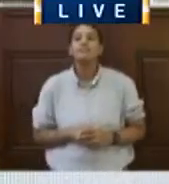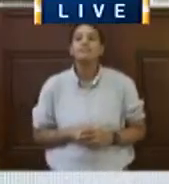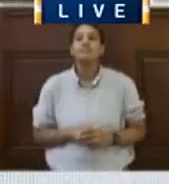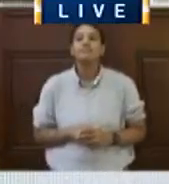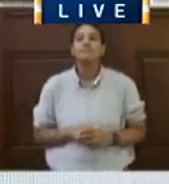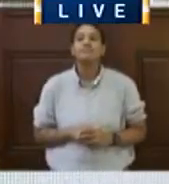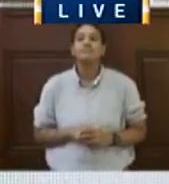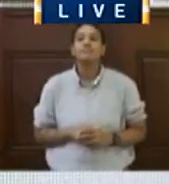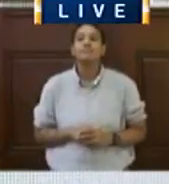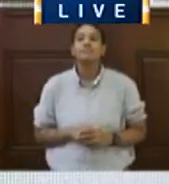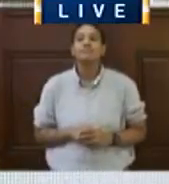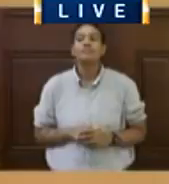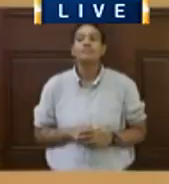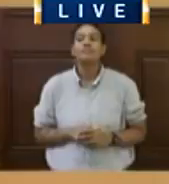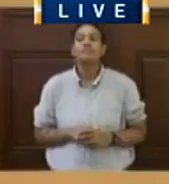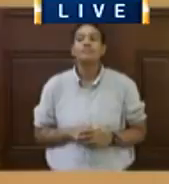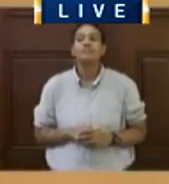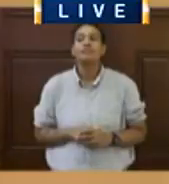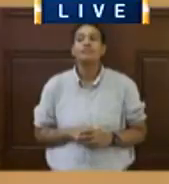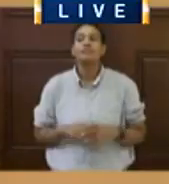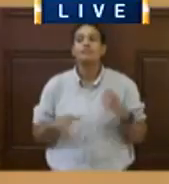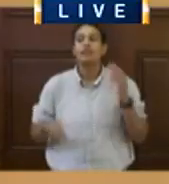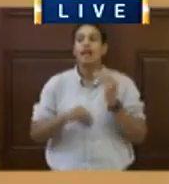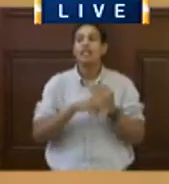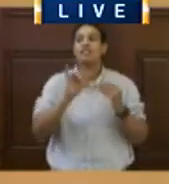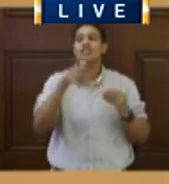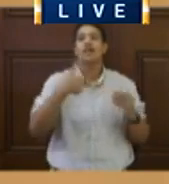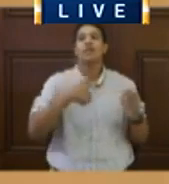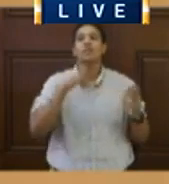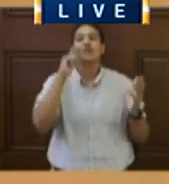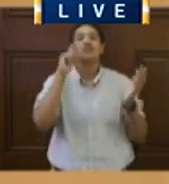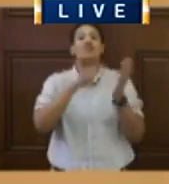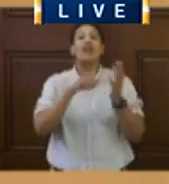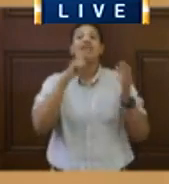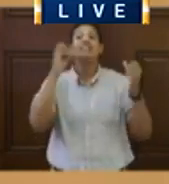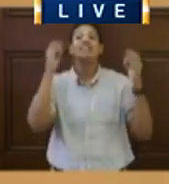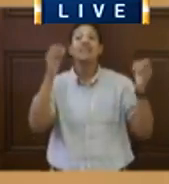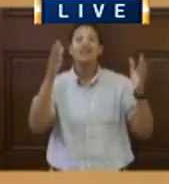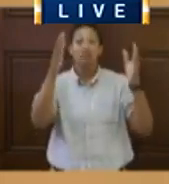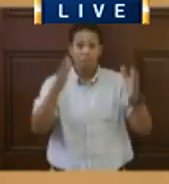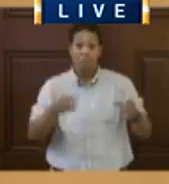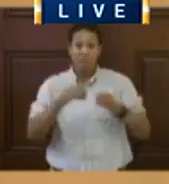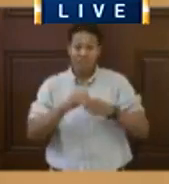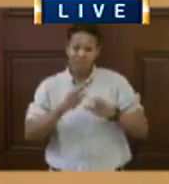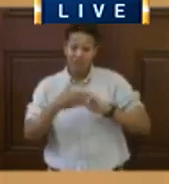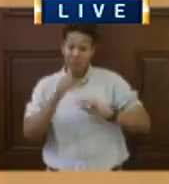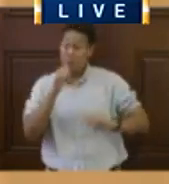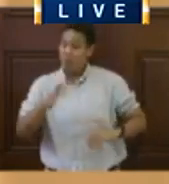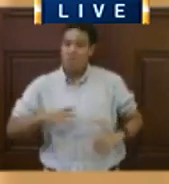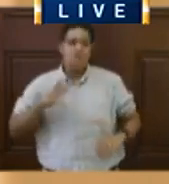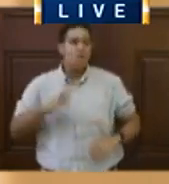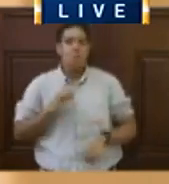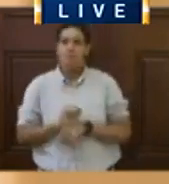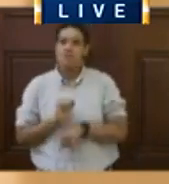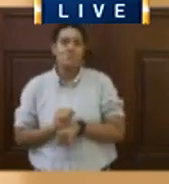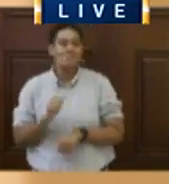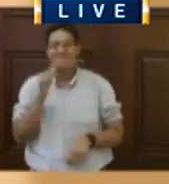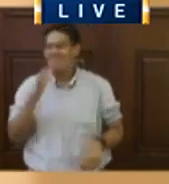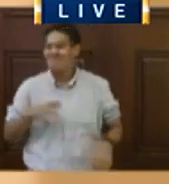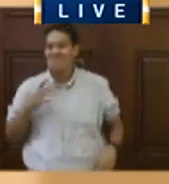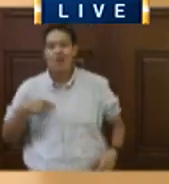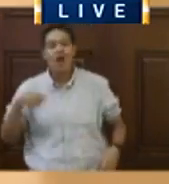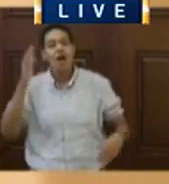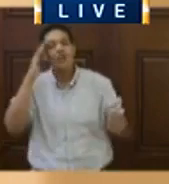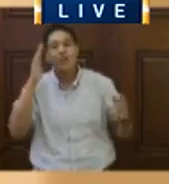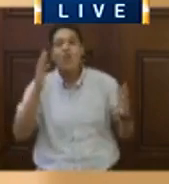several persons in Jamaica who are informally employed, and I know that the conversation will probably go in this direction in terms of